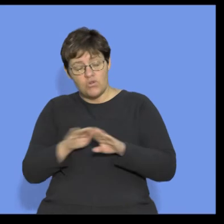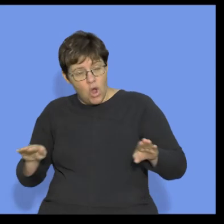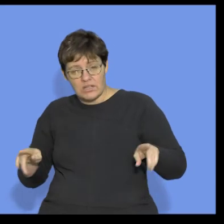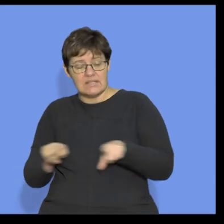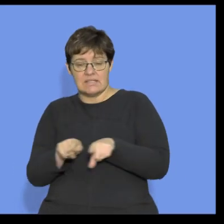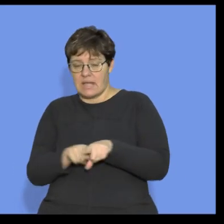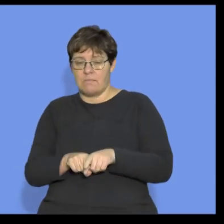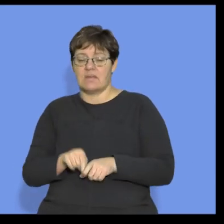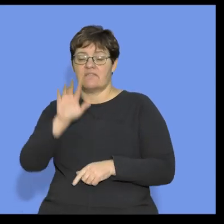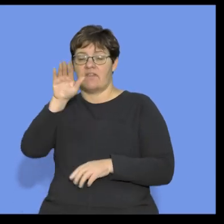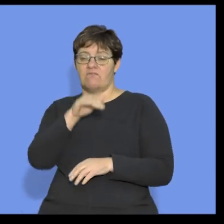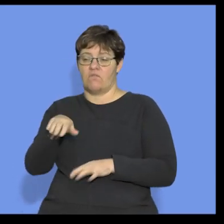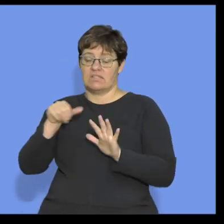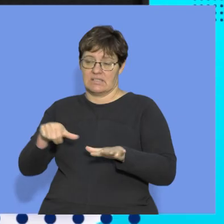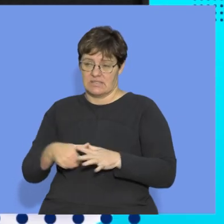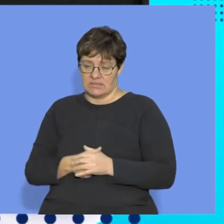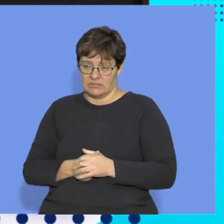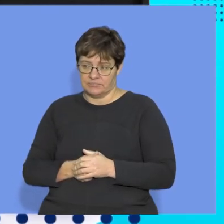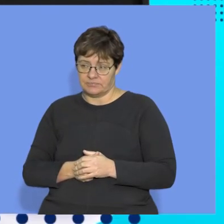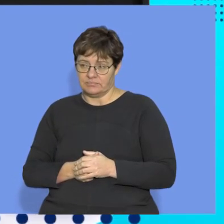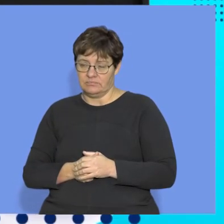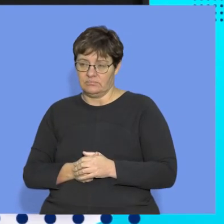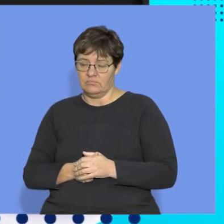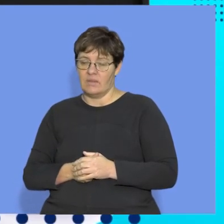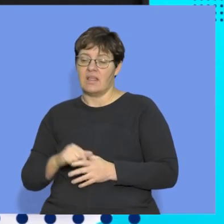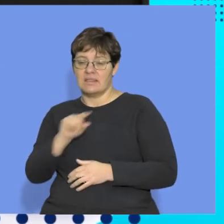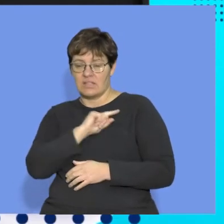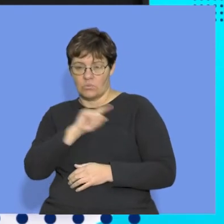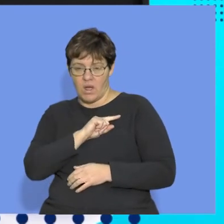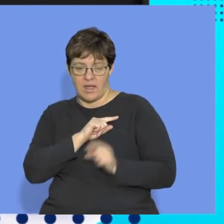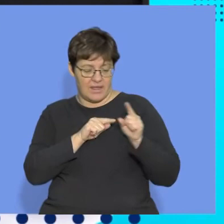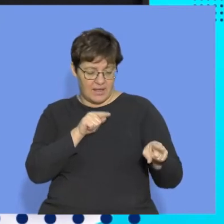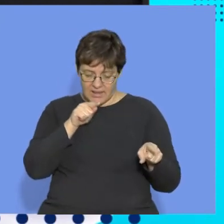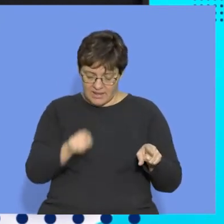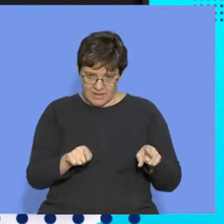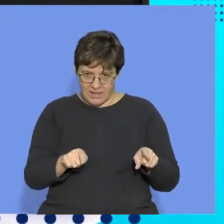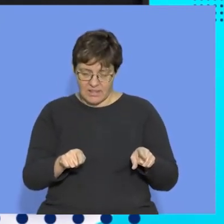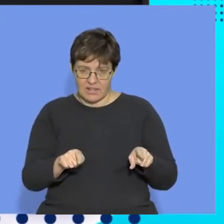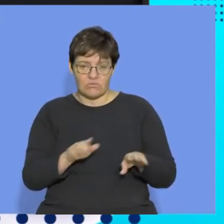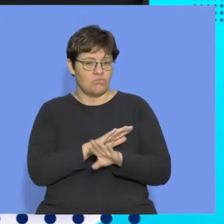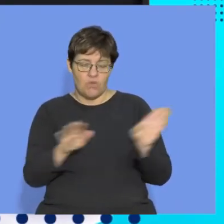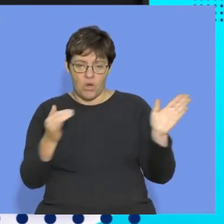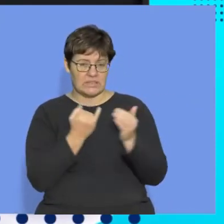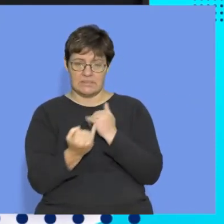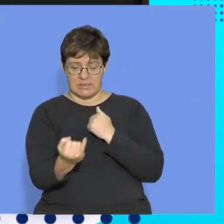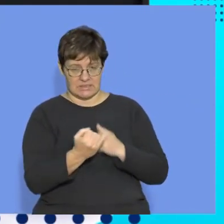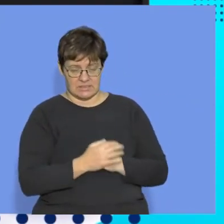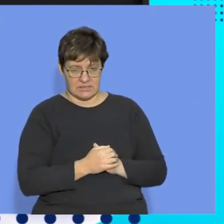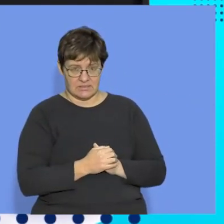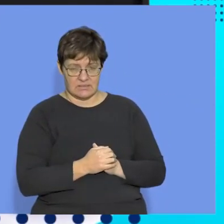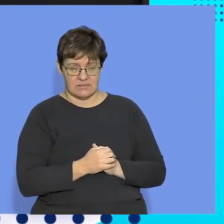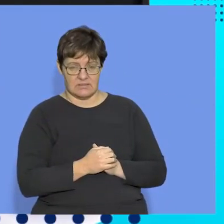as 5 over 16. Why? Therefore, the two events are not